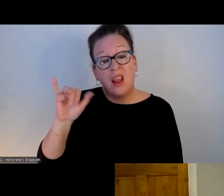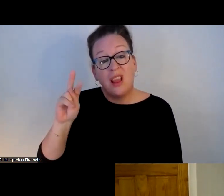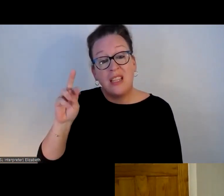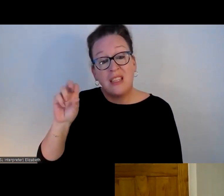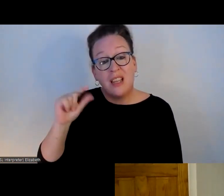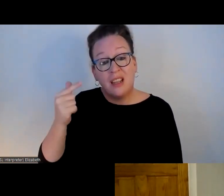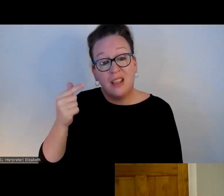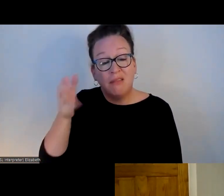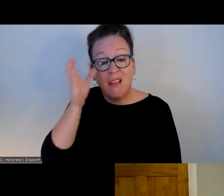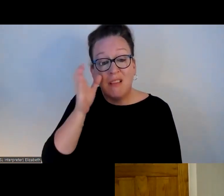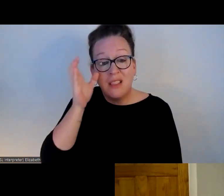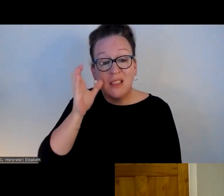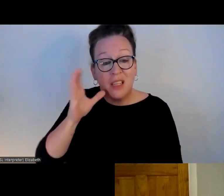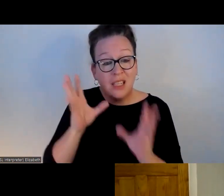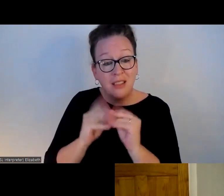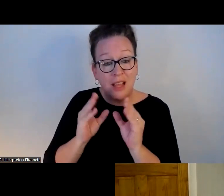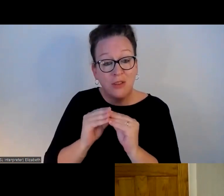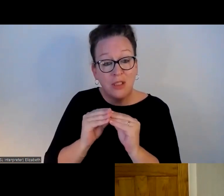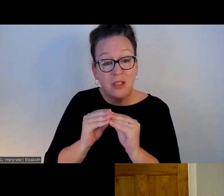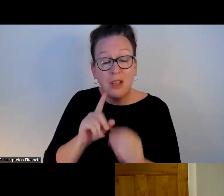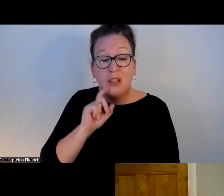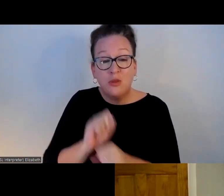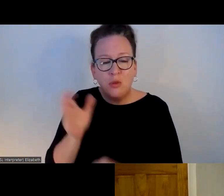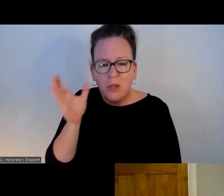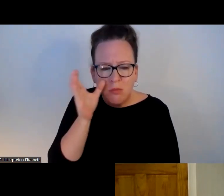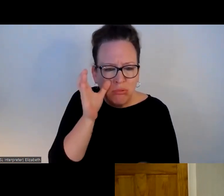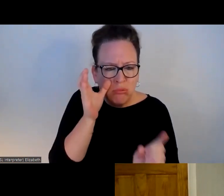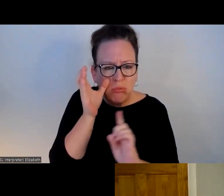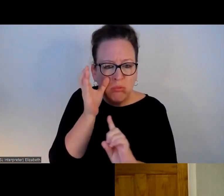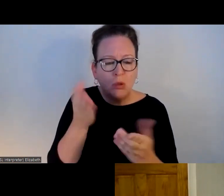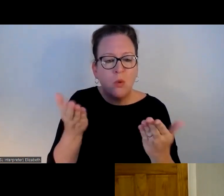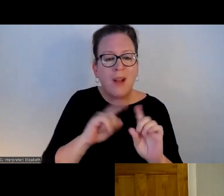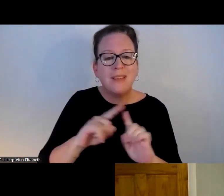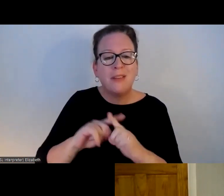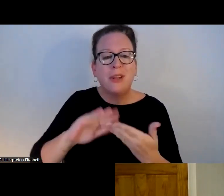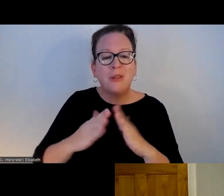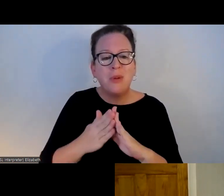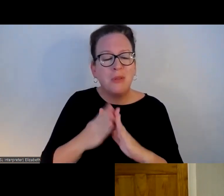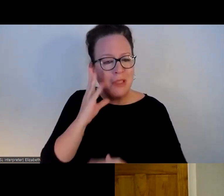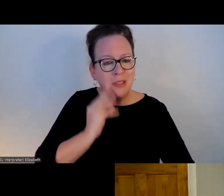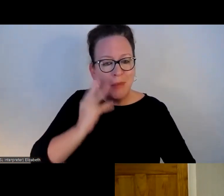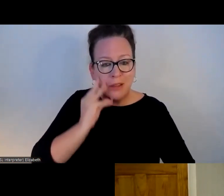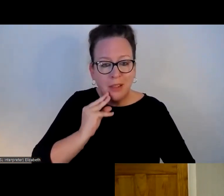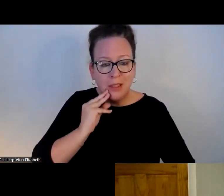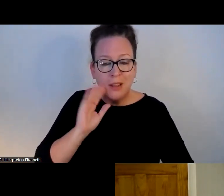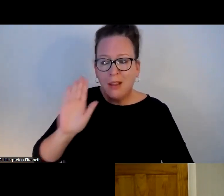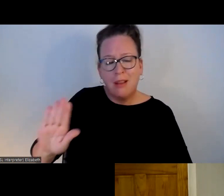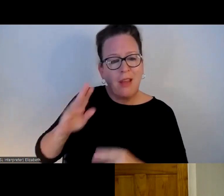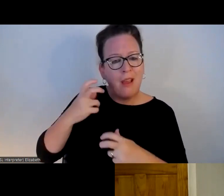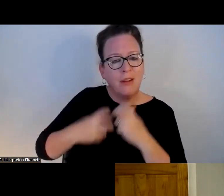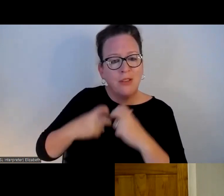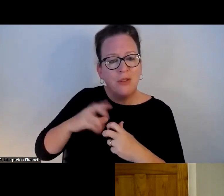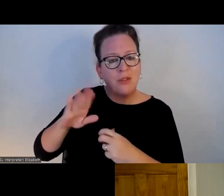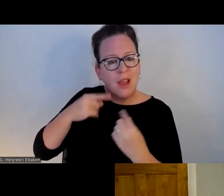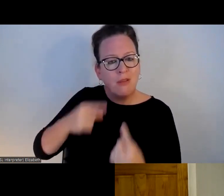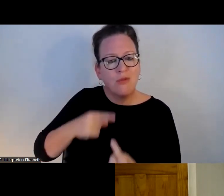the different communities are facing, their issues, their struggles, their concerns